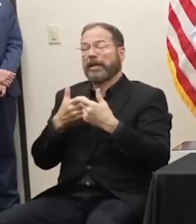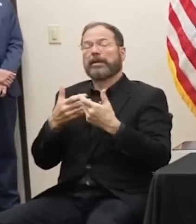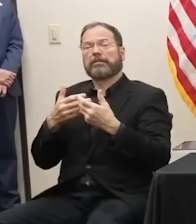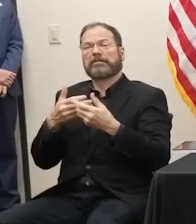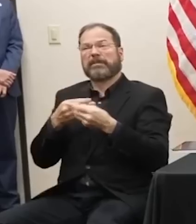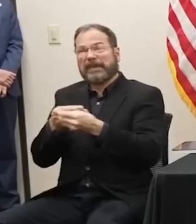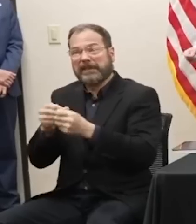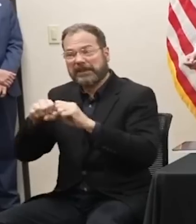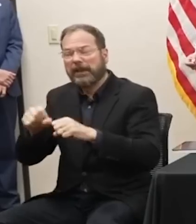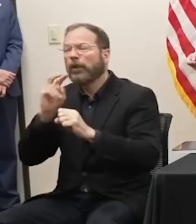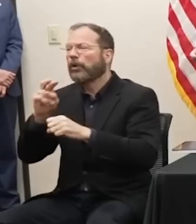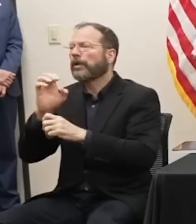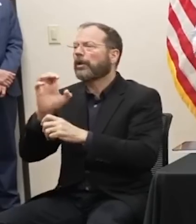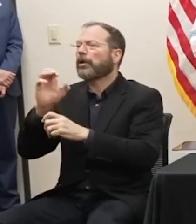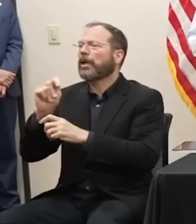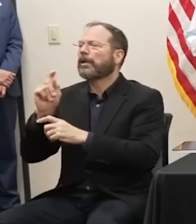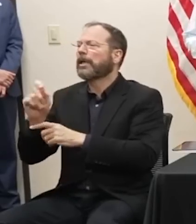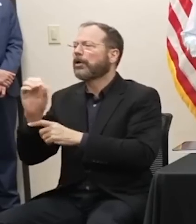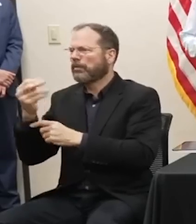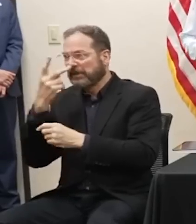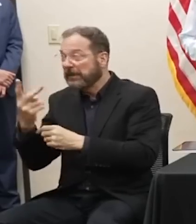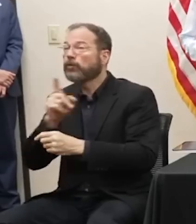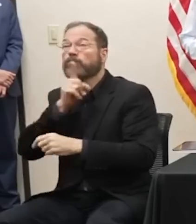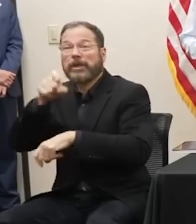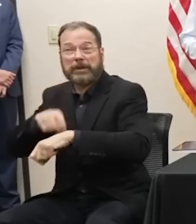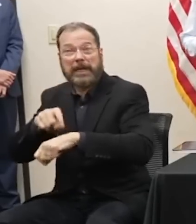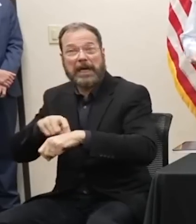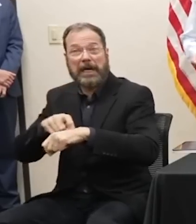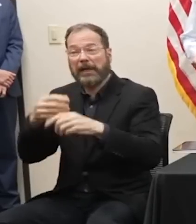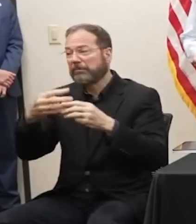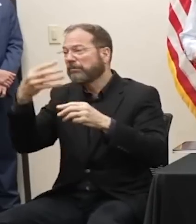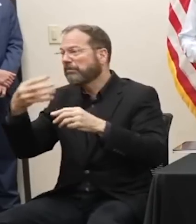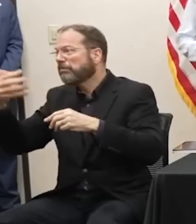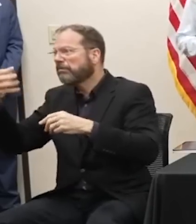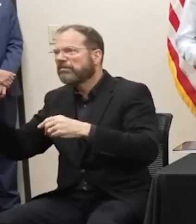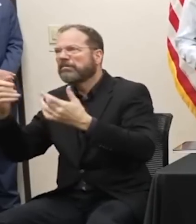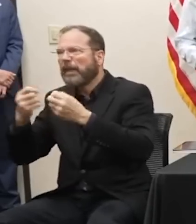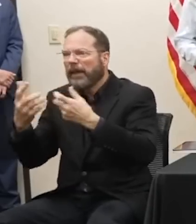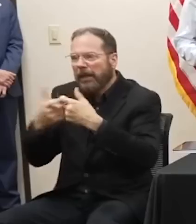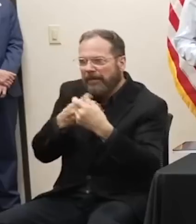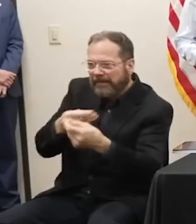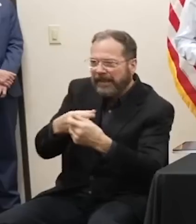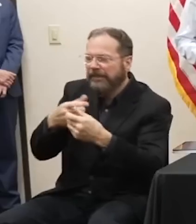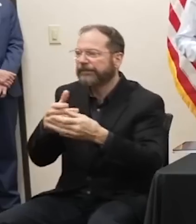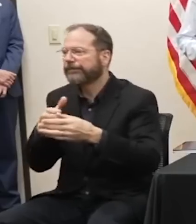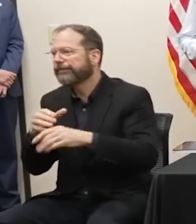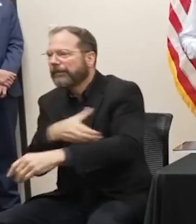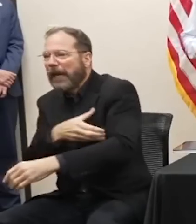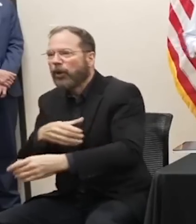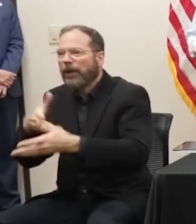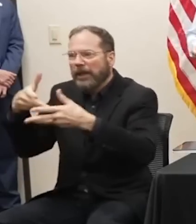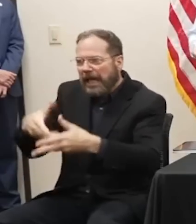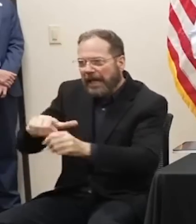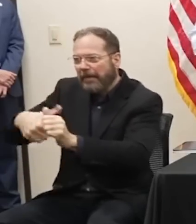to ERCOT.com. You can see there in real time the level of demand, the amount of reserves that we are carrying, as well as you